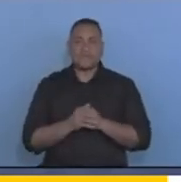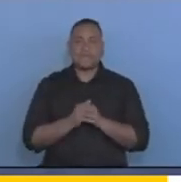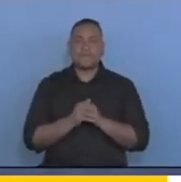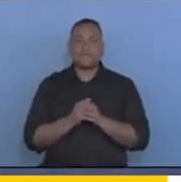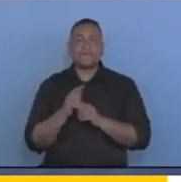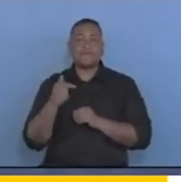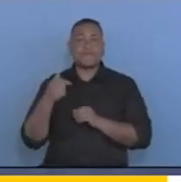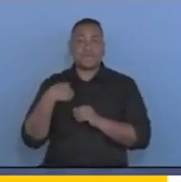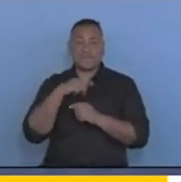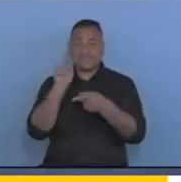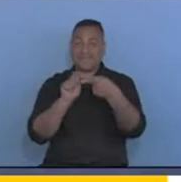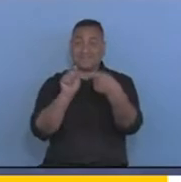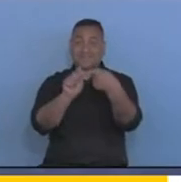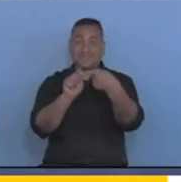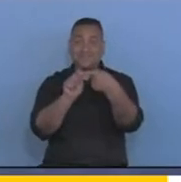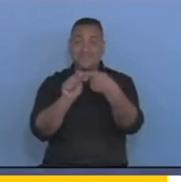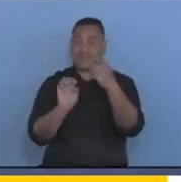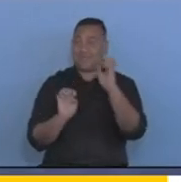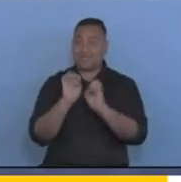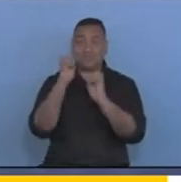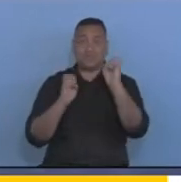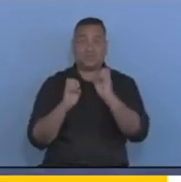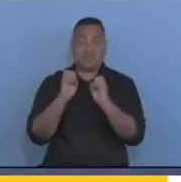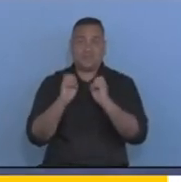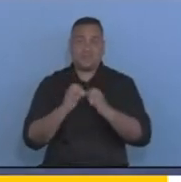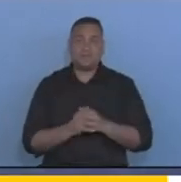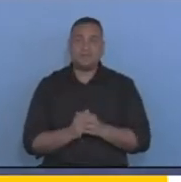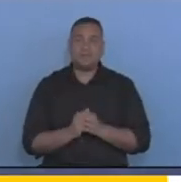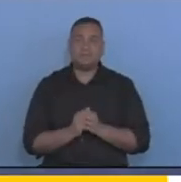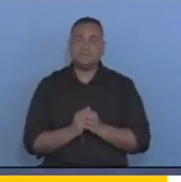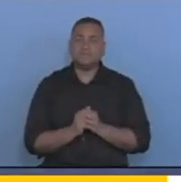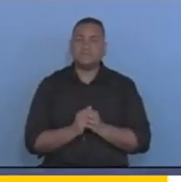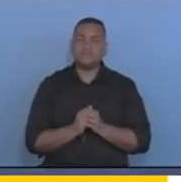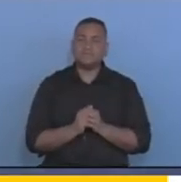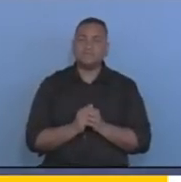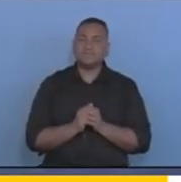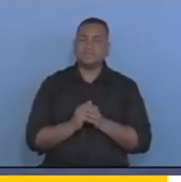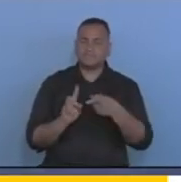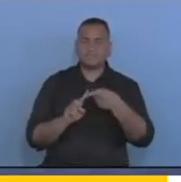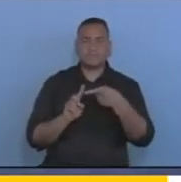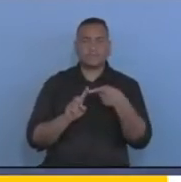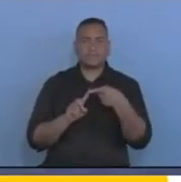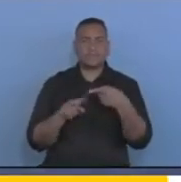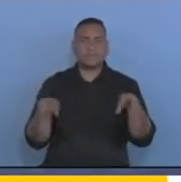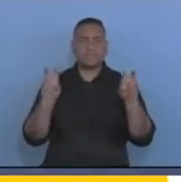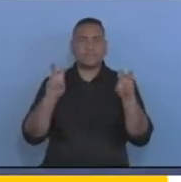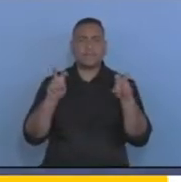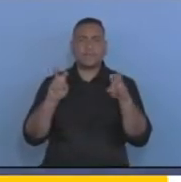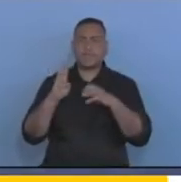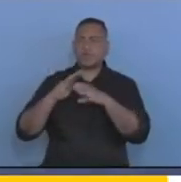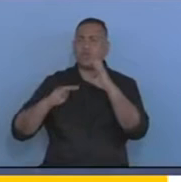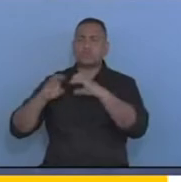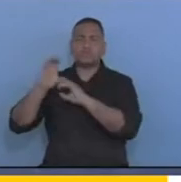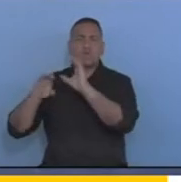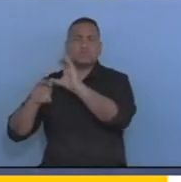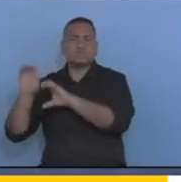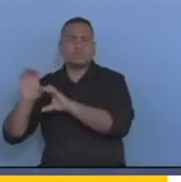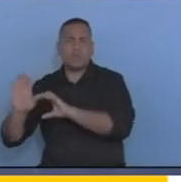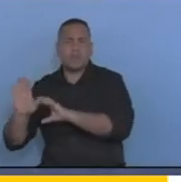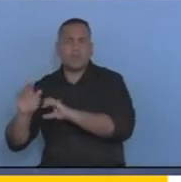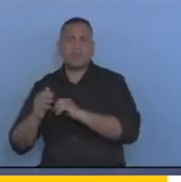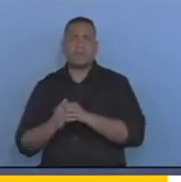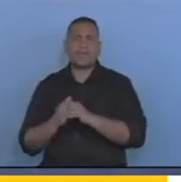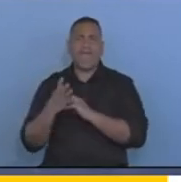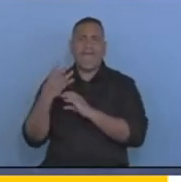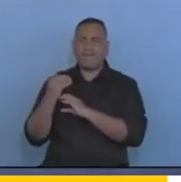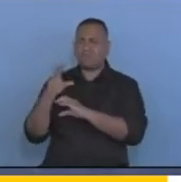now everything for, just for layman terms, we're talking now, let's say construction here, because we're talking bricklaying, we're talking everything that's